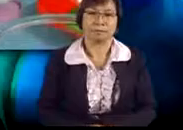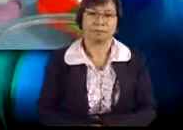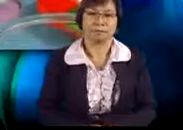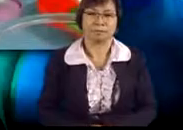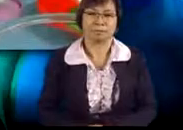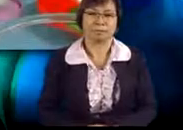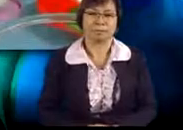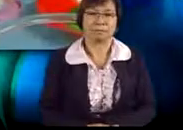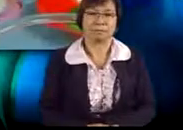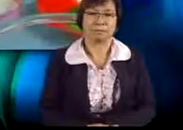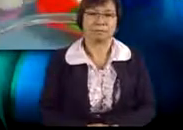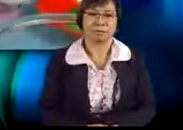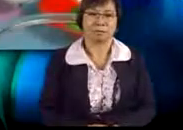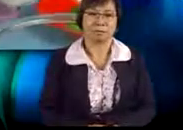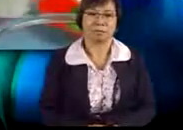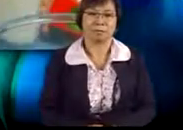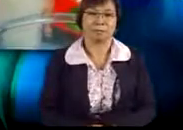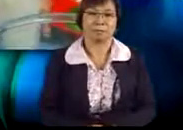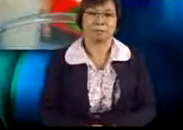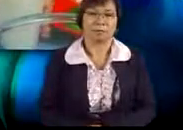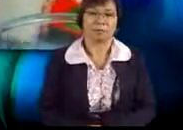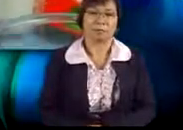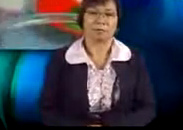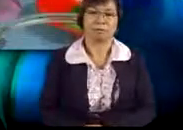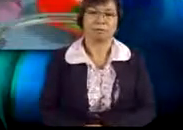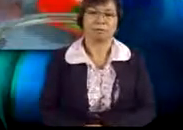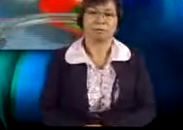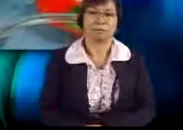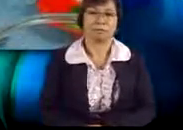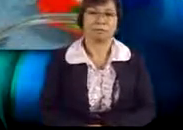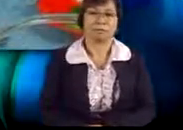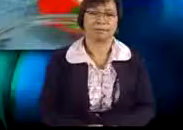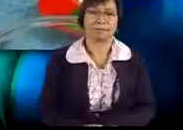2, and a half.